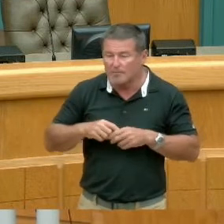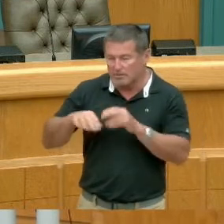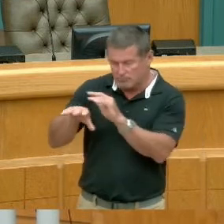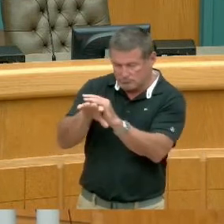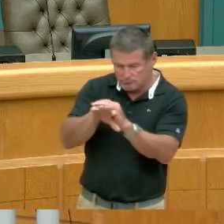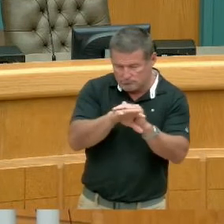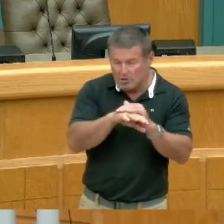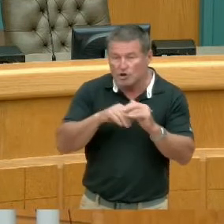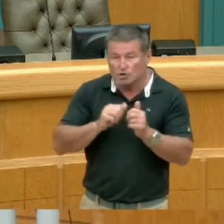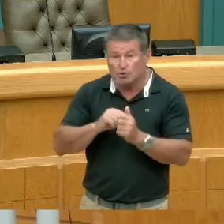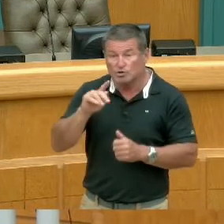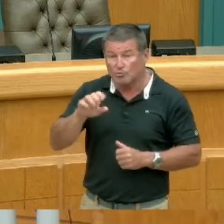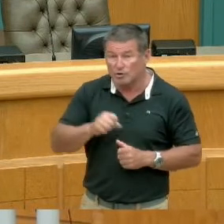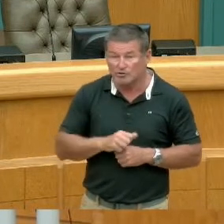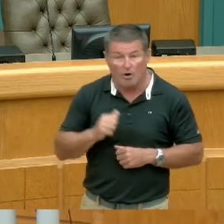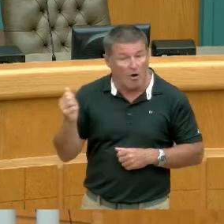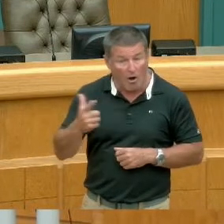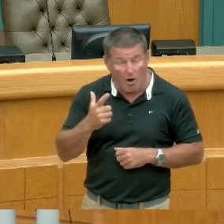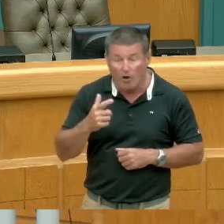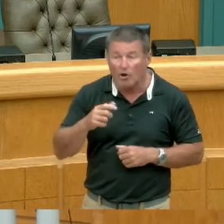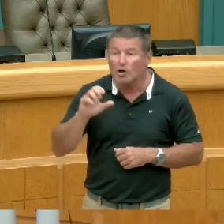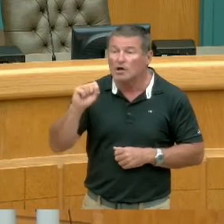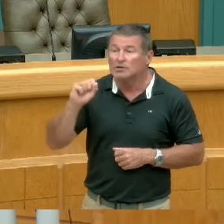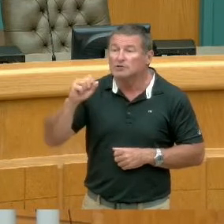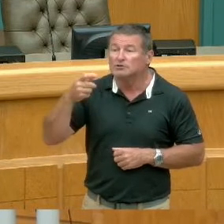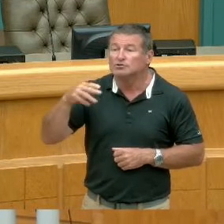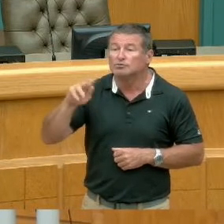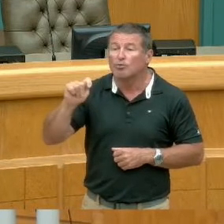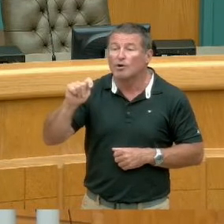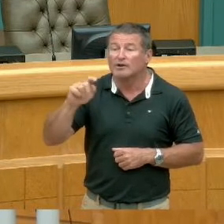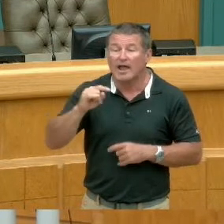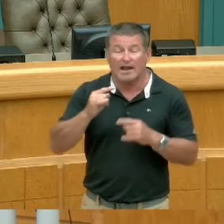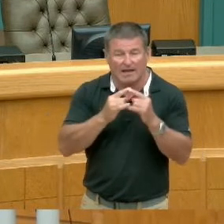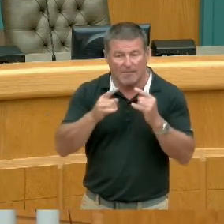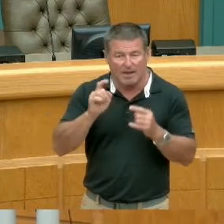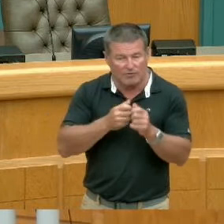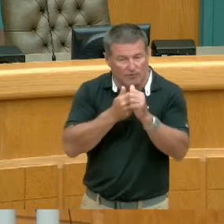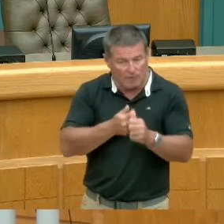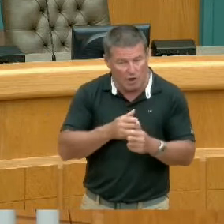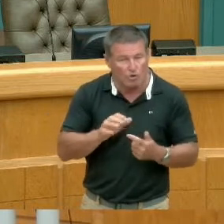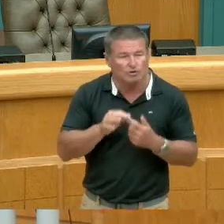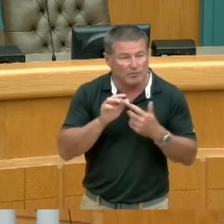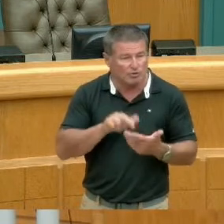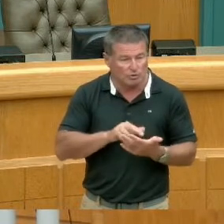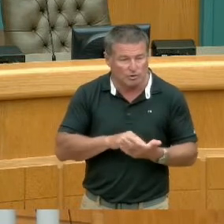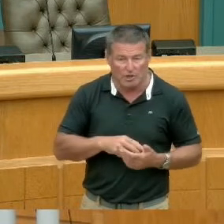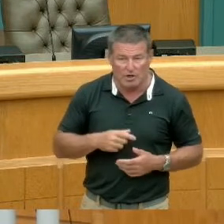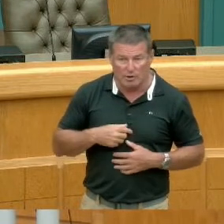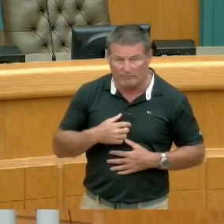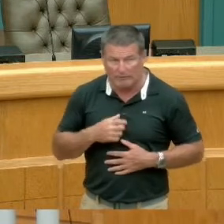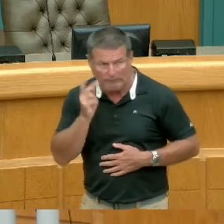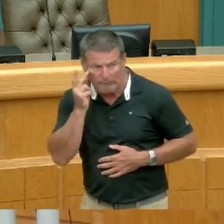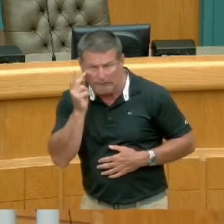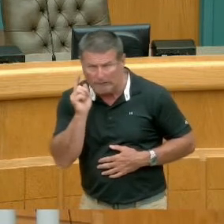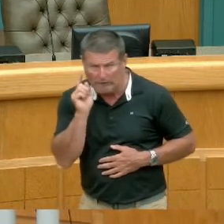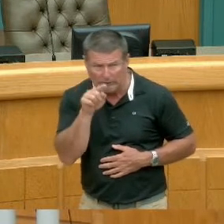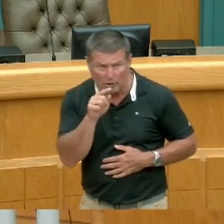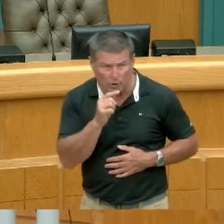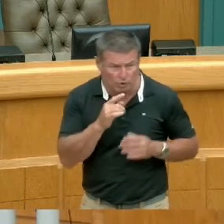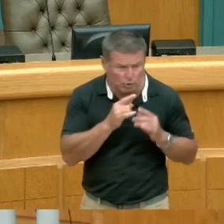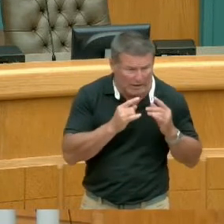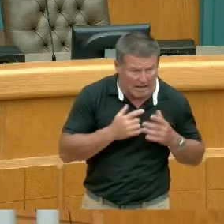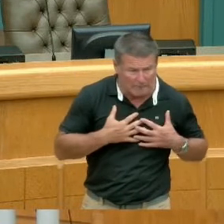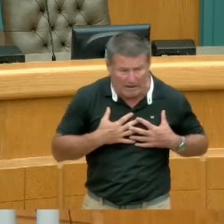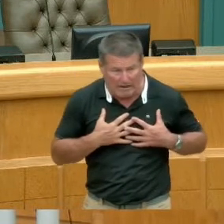are required to adhere by special safety standards. So you shouldn't worry that if you're going to go and participate that they're